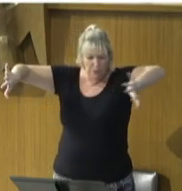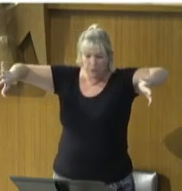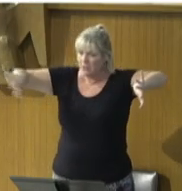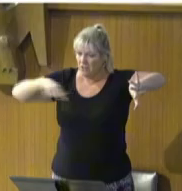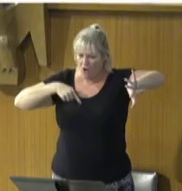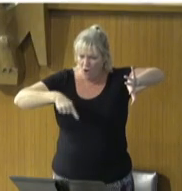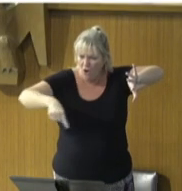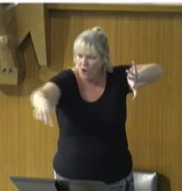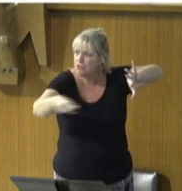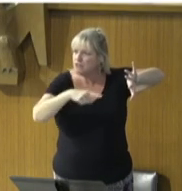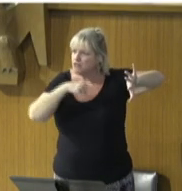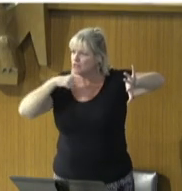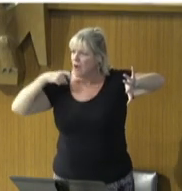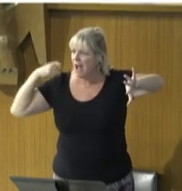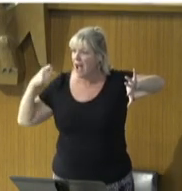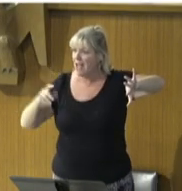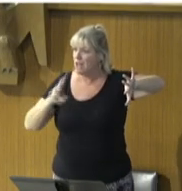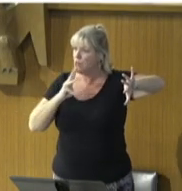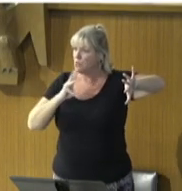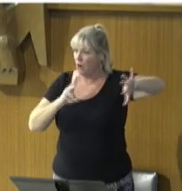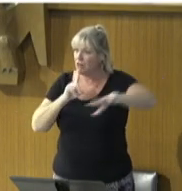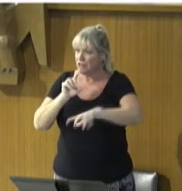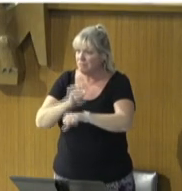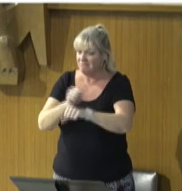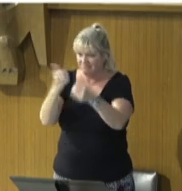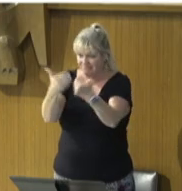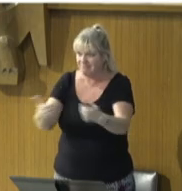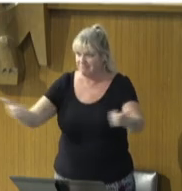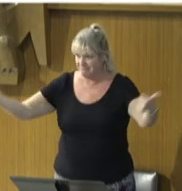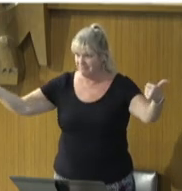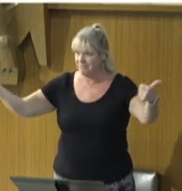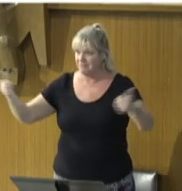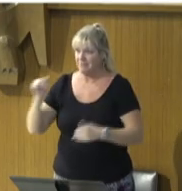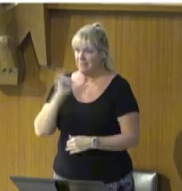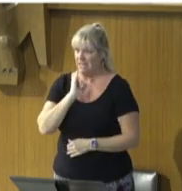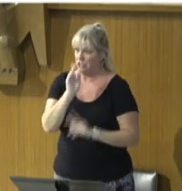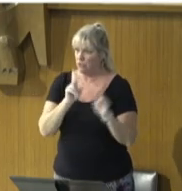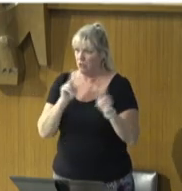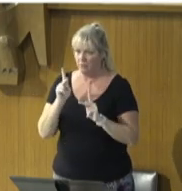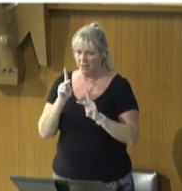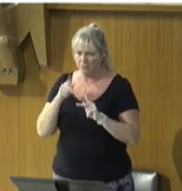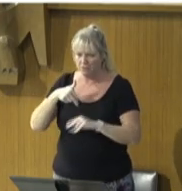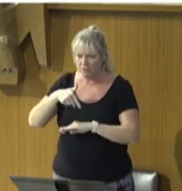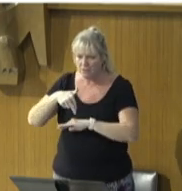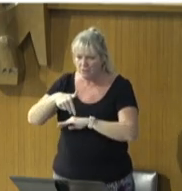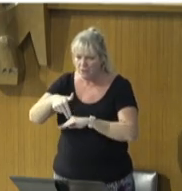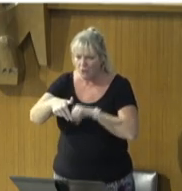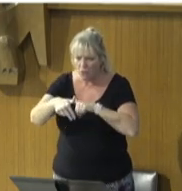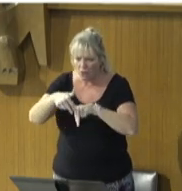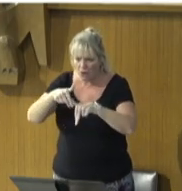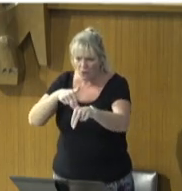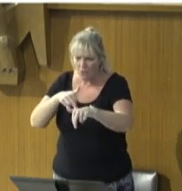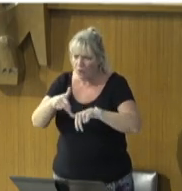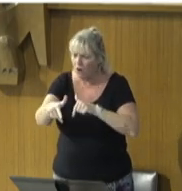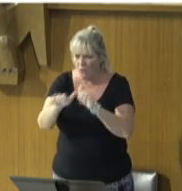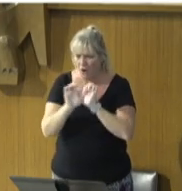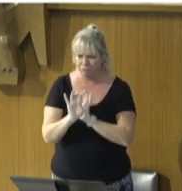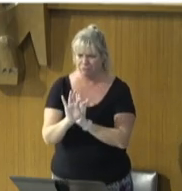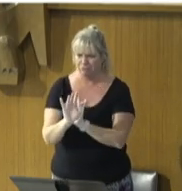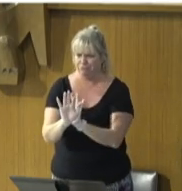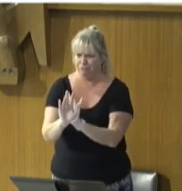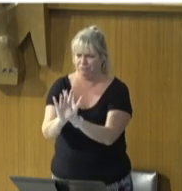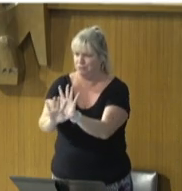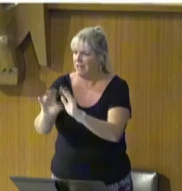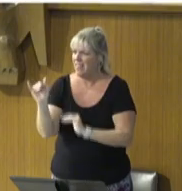dry land, and the waters were divided. The Israelites went into the sea on dry ground, the waters forming a